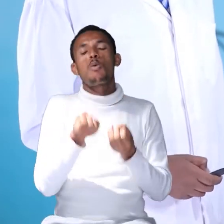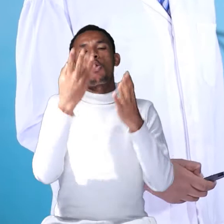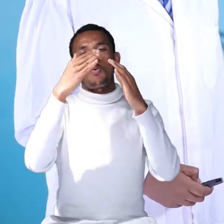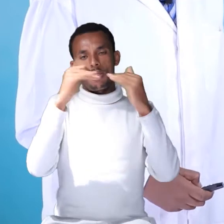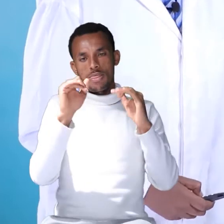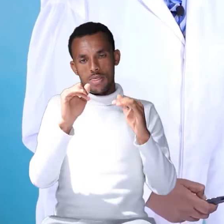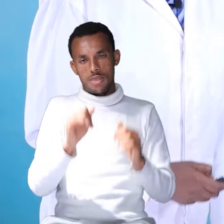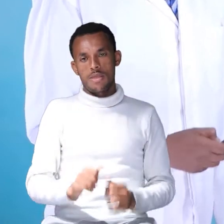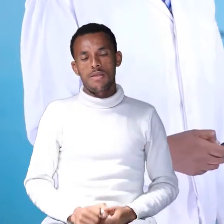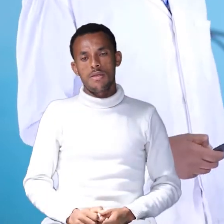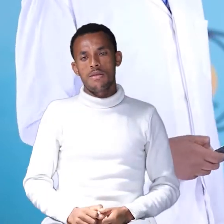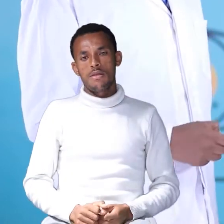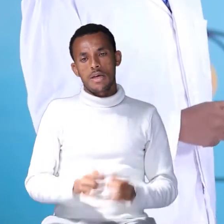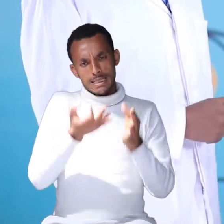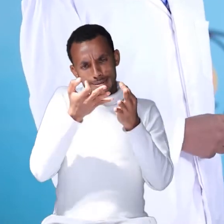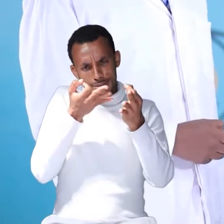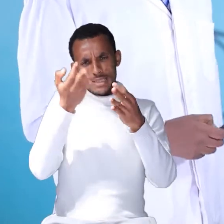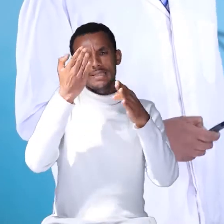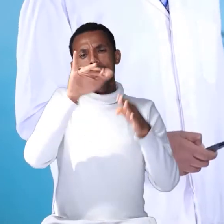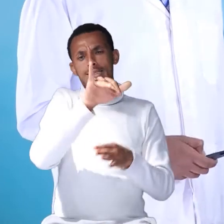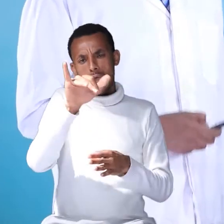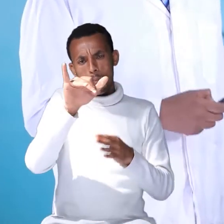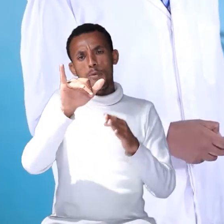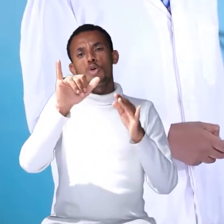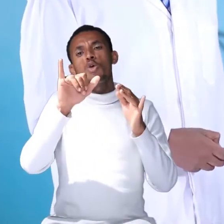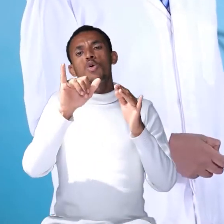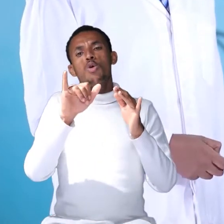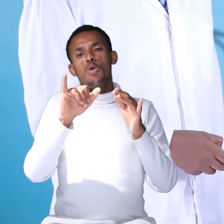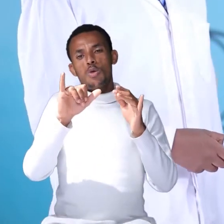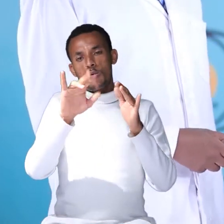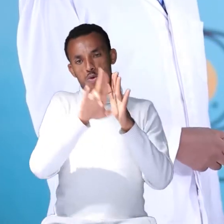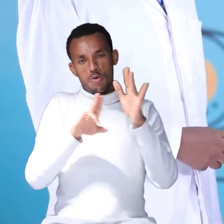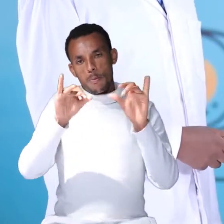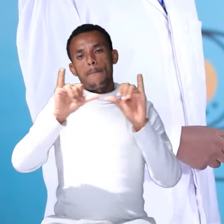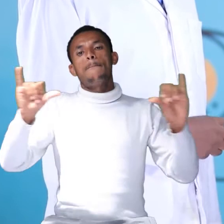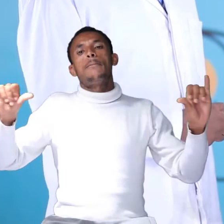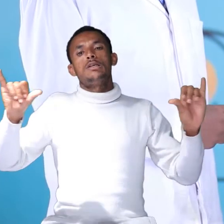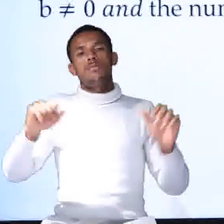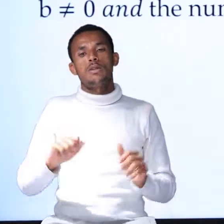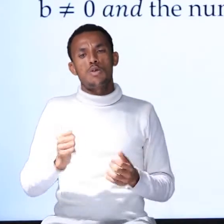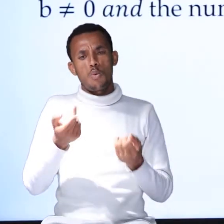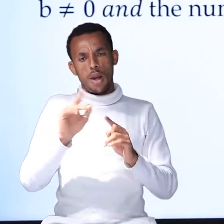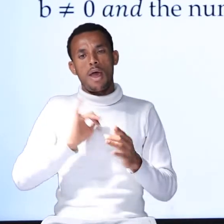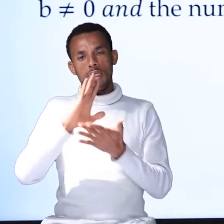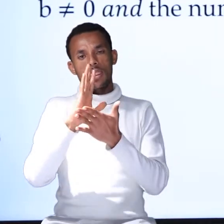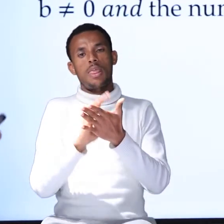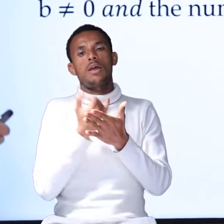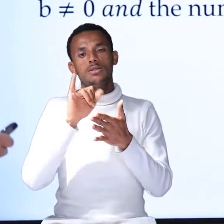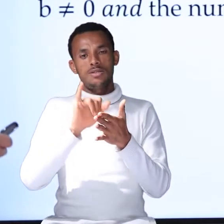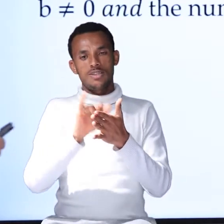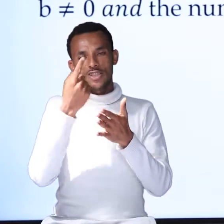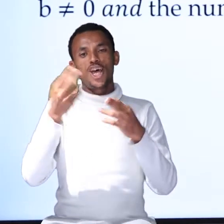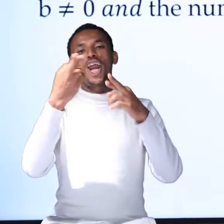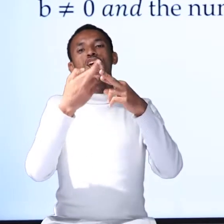quantities expressed in the same unit of measurement. When I take that,